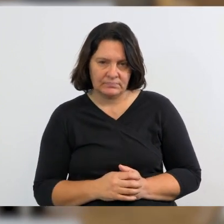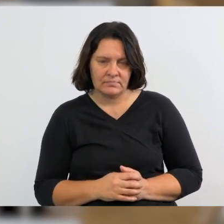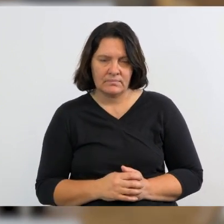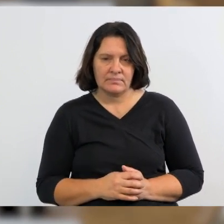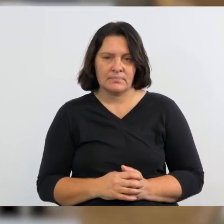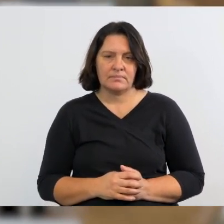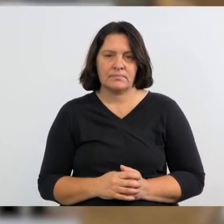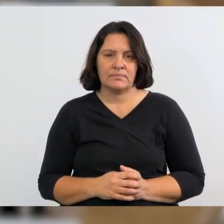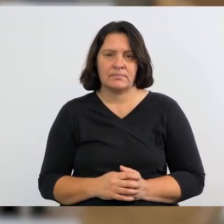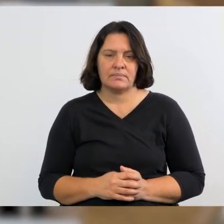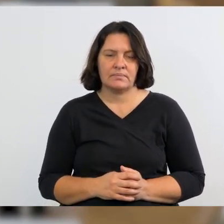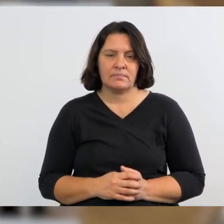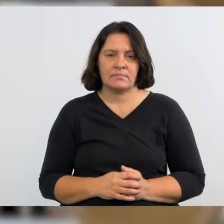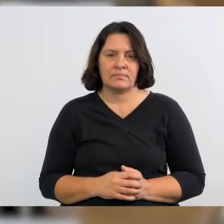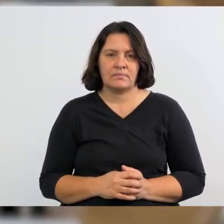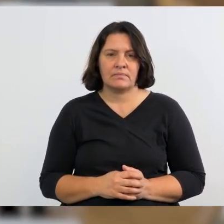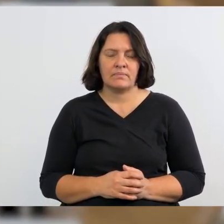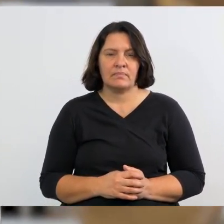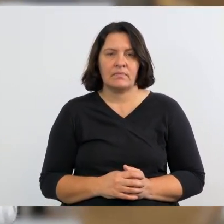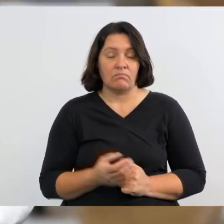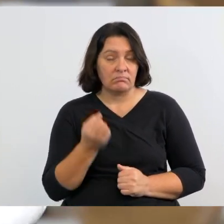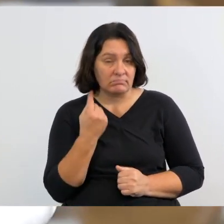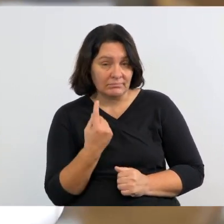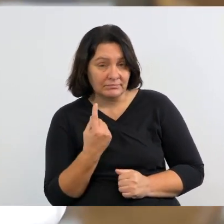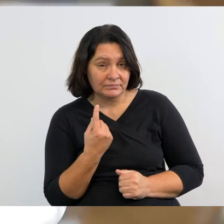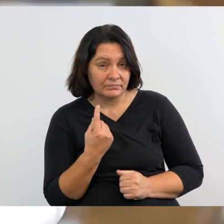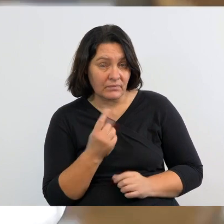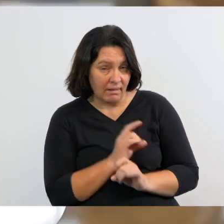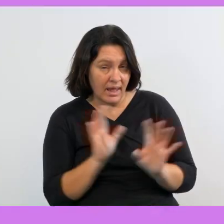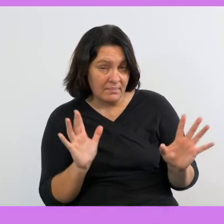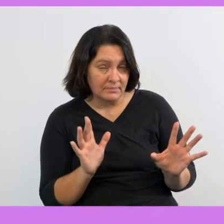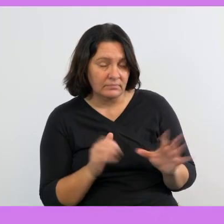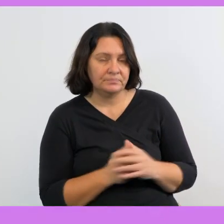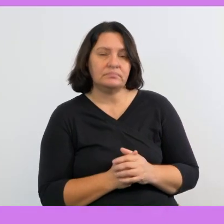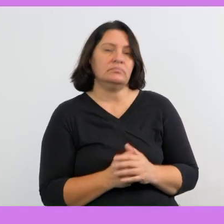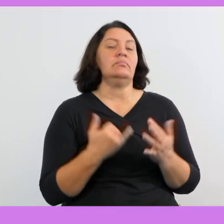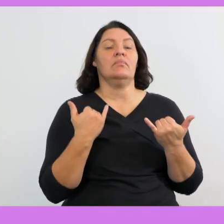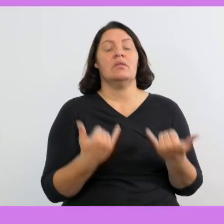invite, our fixed cost remain the same. Therefore, the cost will be